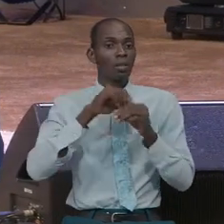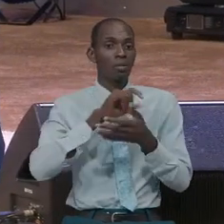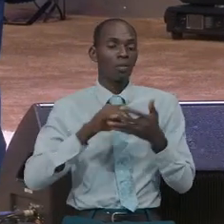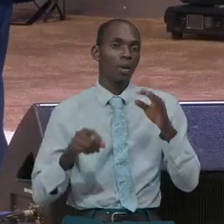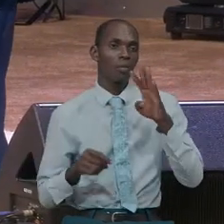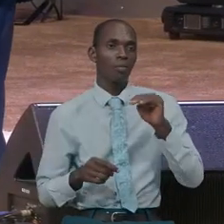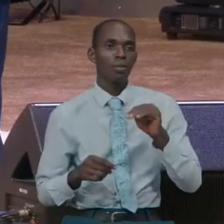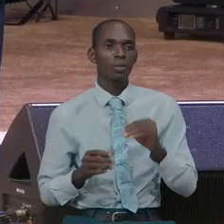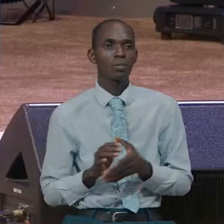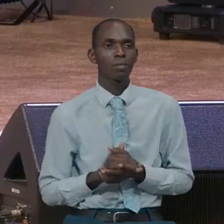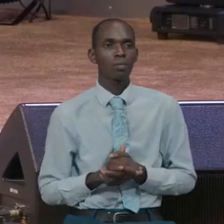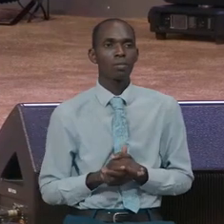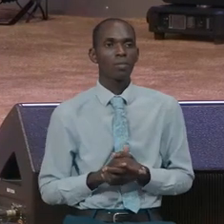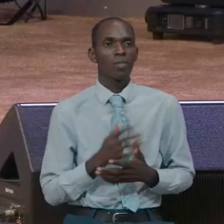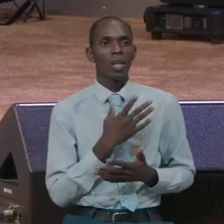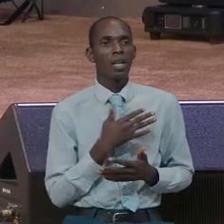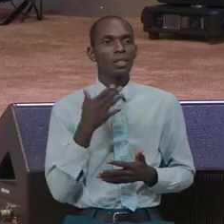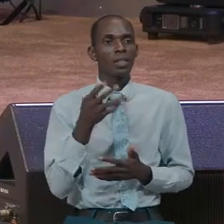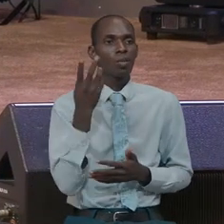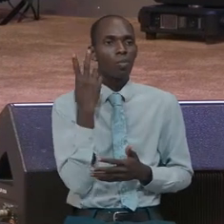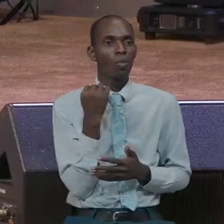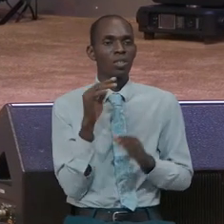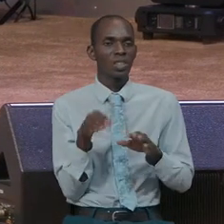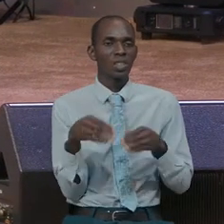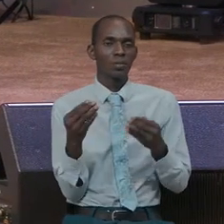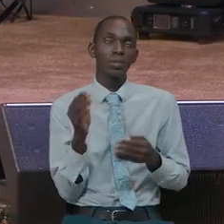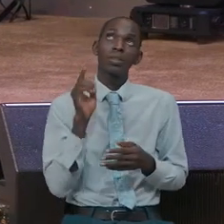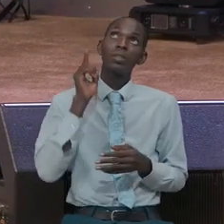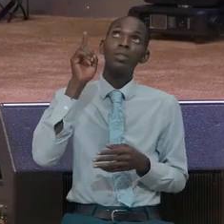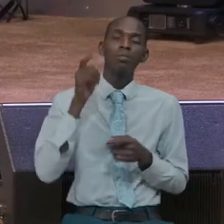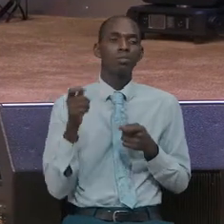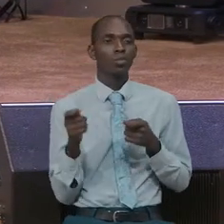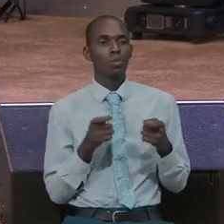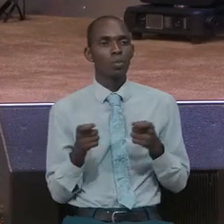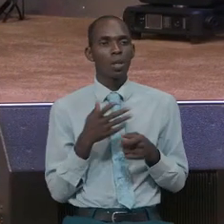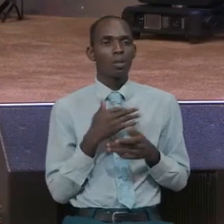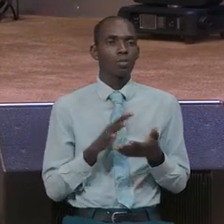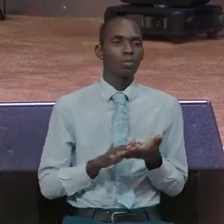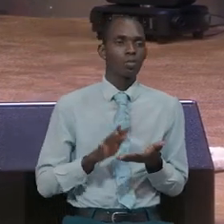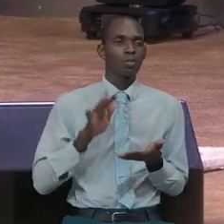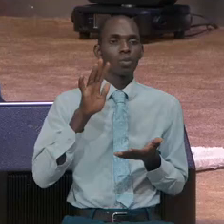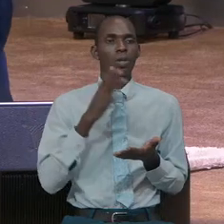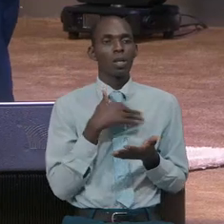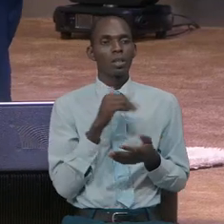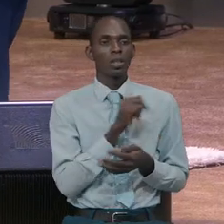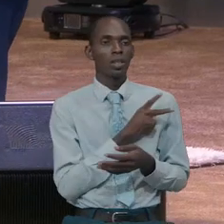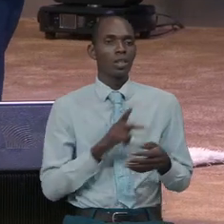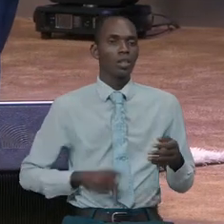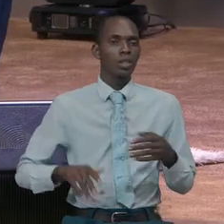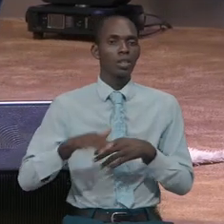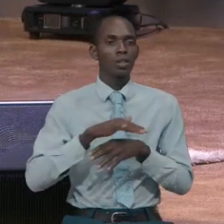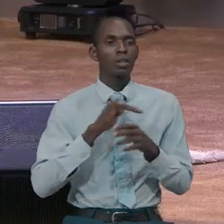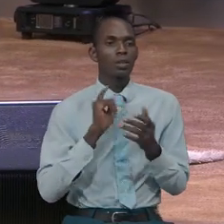In verse 14, and there was given him dominion and glory and a kingdom that